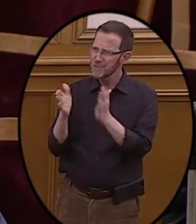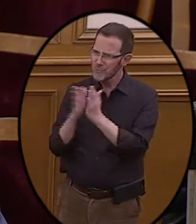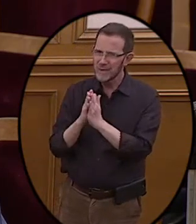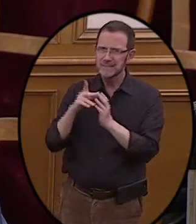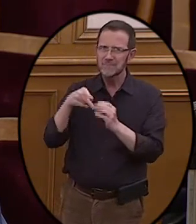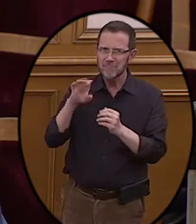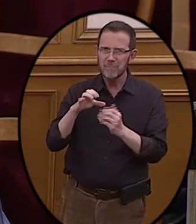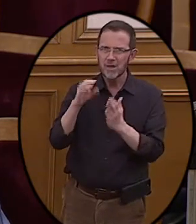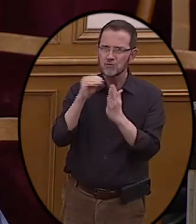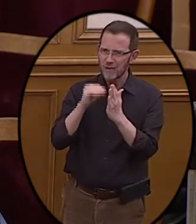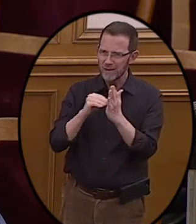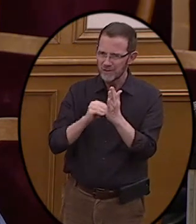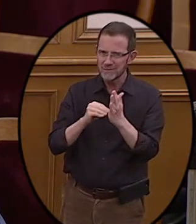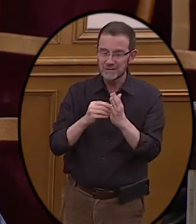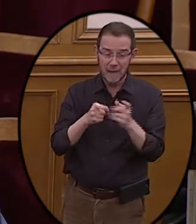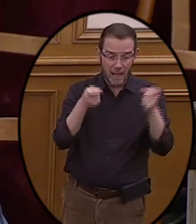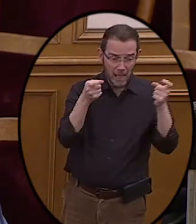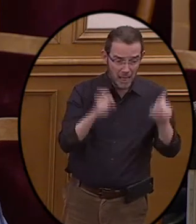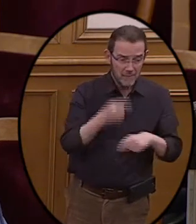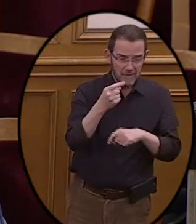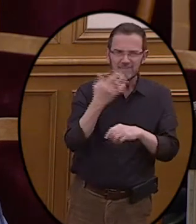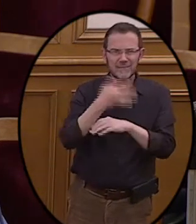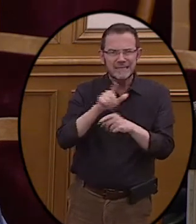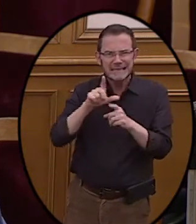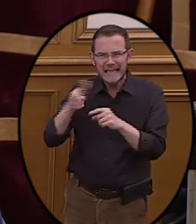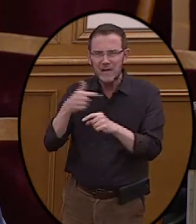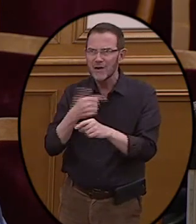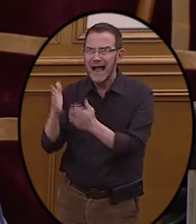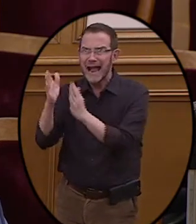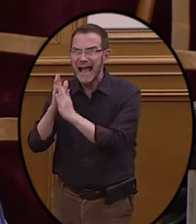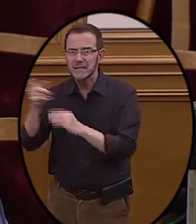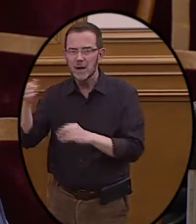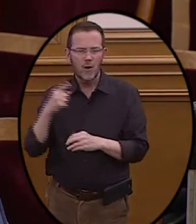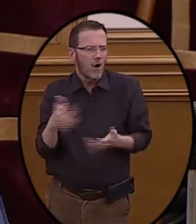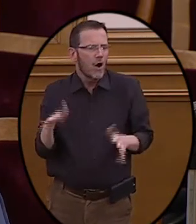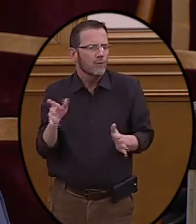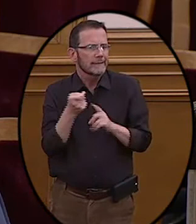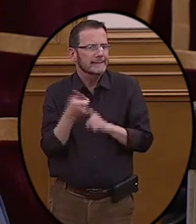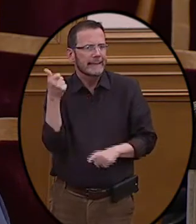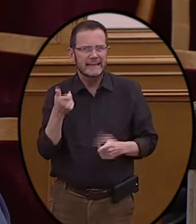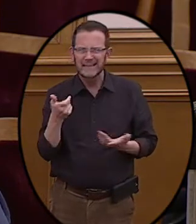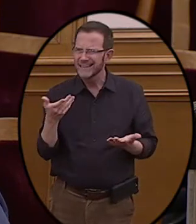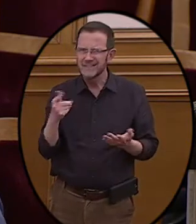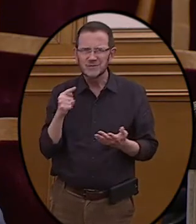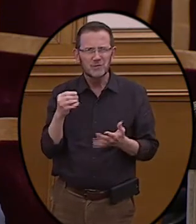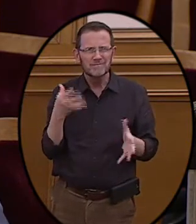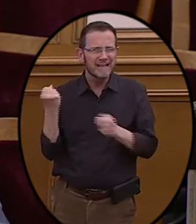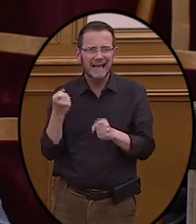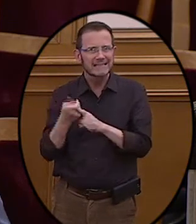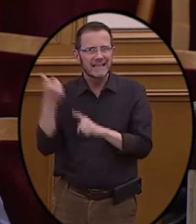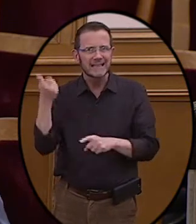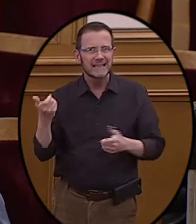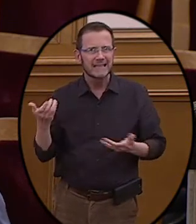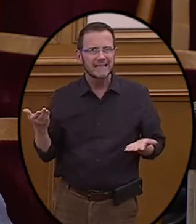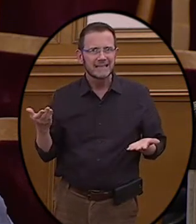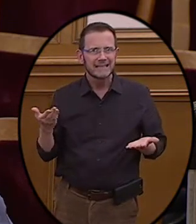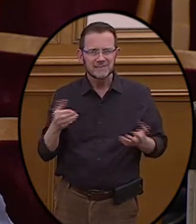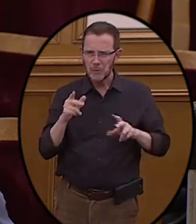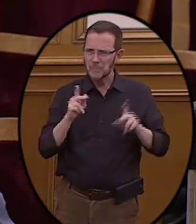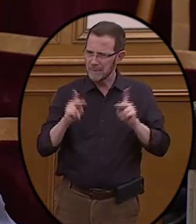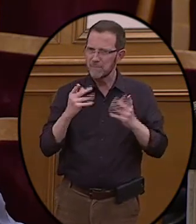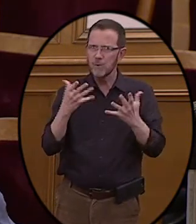5 days after an incident. They were already deleted. I think these are heinous problems that really affect disabled people trying to get our rights in transportation,